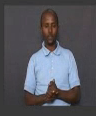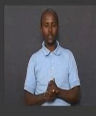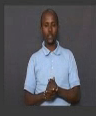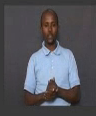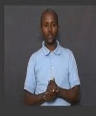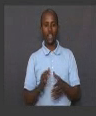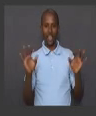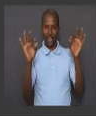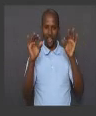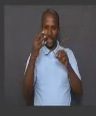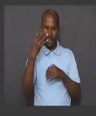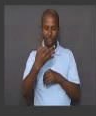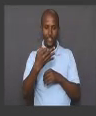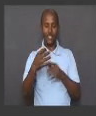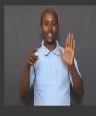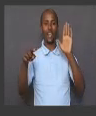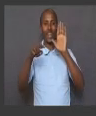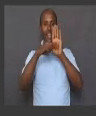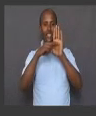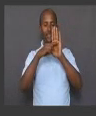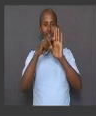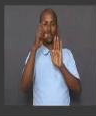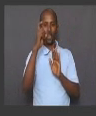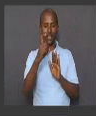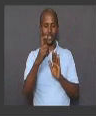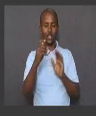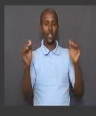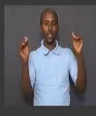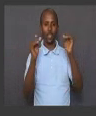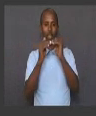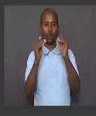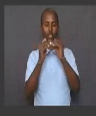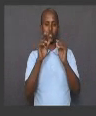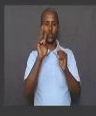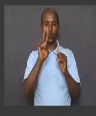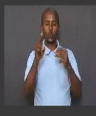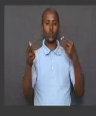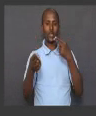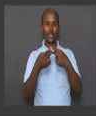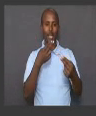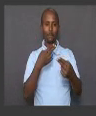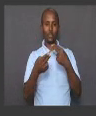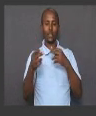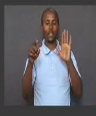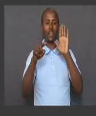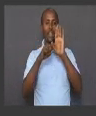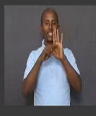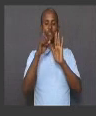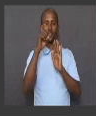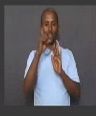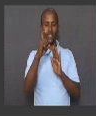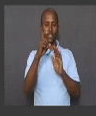Since f of negative x equals 2 times negative